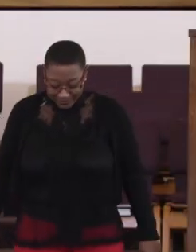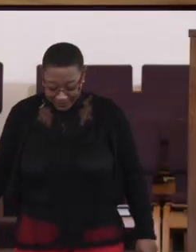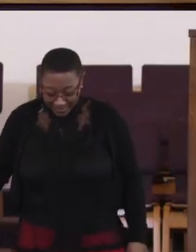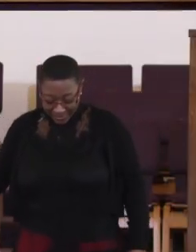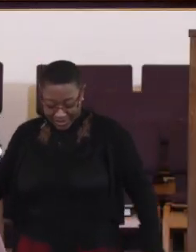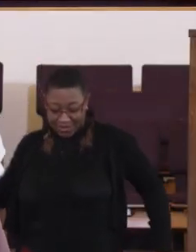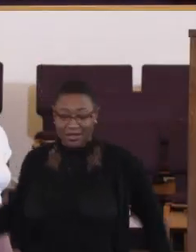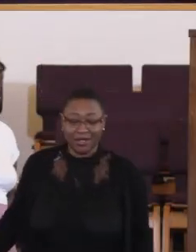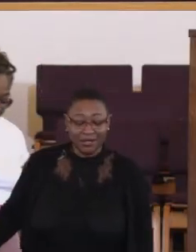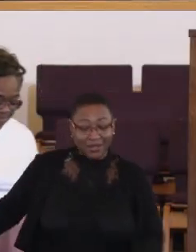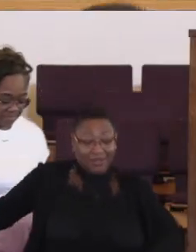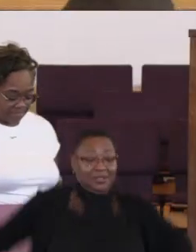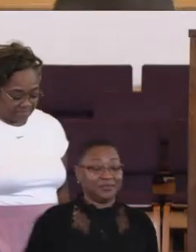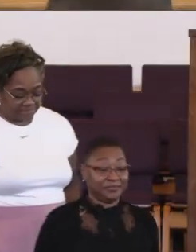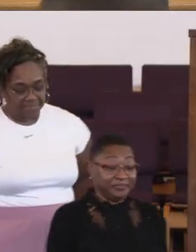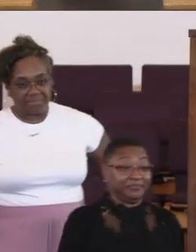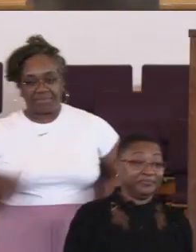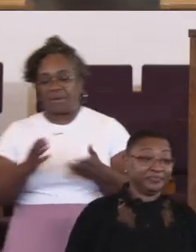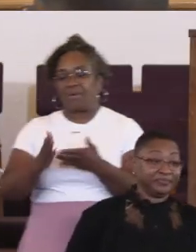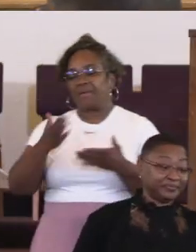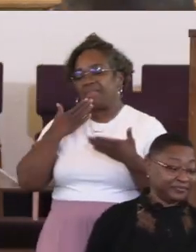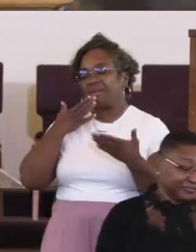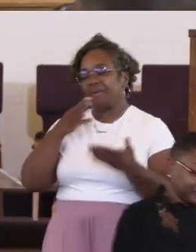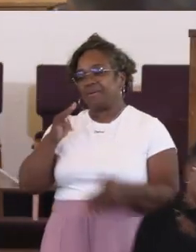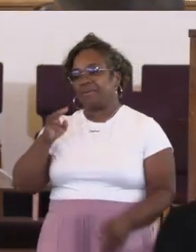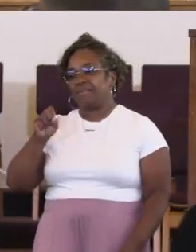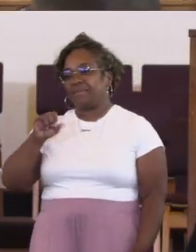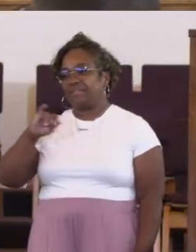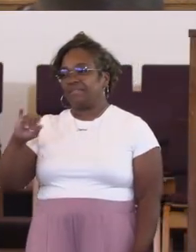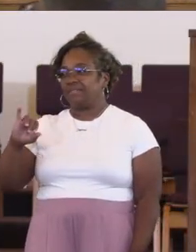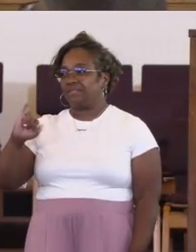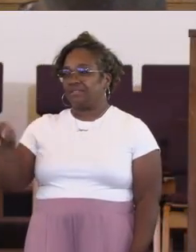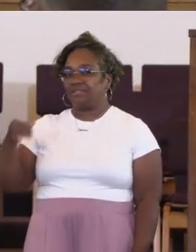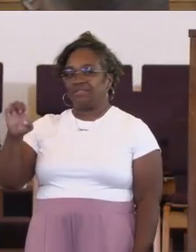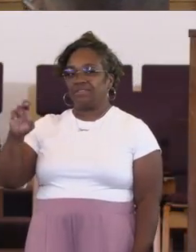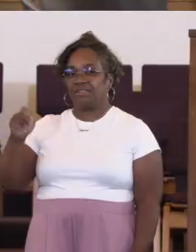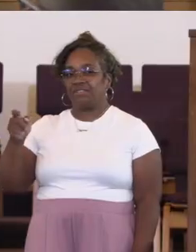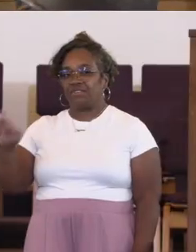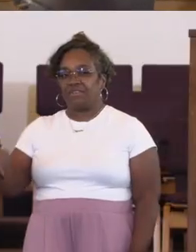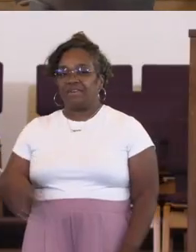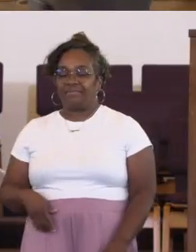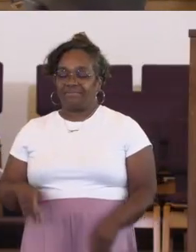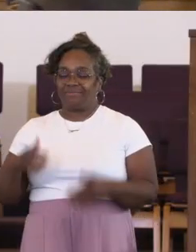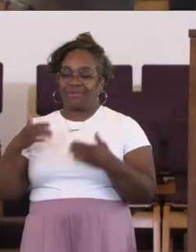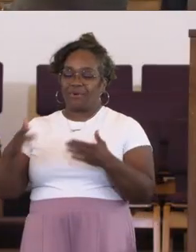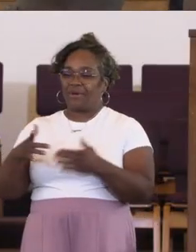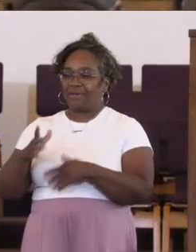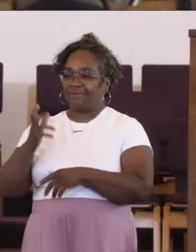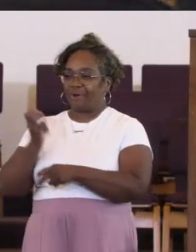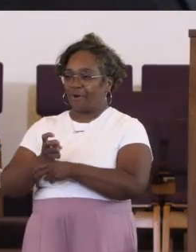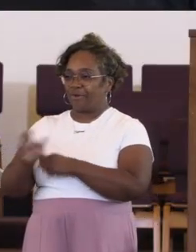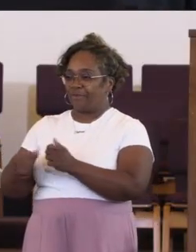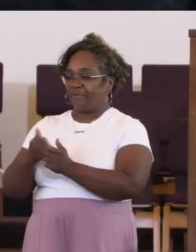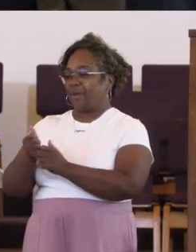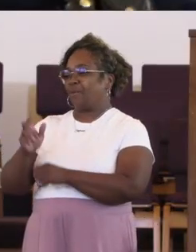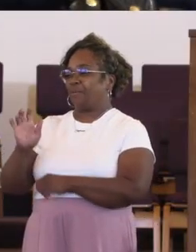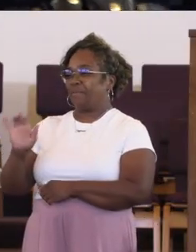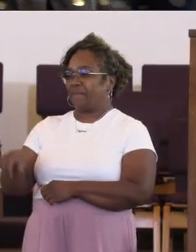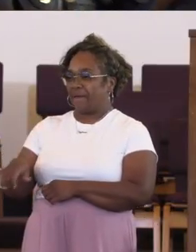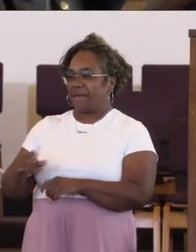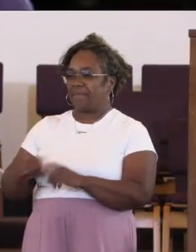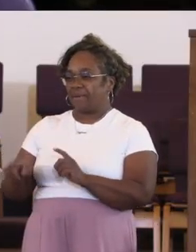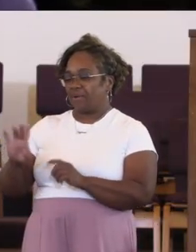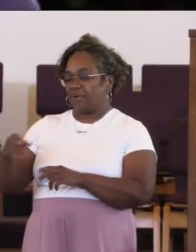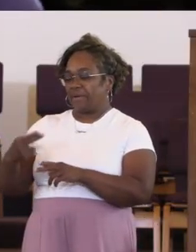Sincerely. All right. Thank you, Miss Jennifer. Go ahead. That's going to be hard to follow, but tell us your name, what neighborhood you're from. Hi, my name